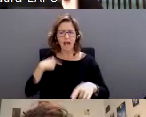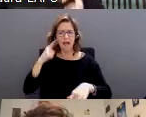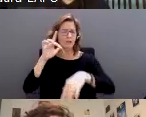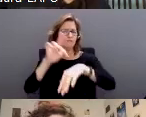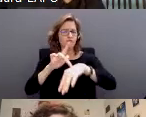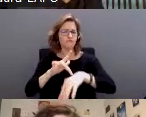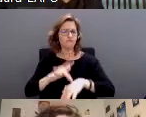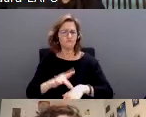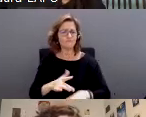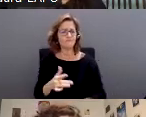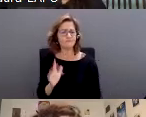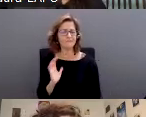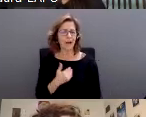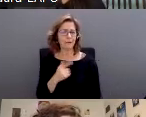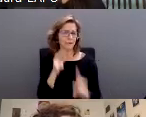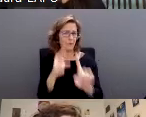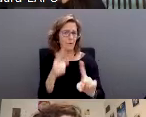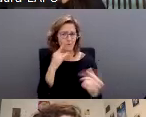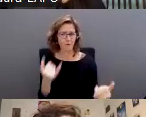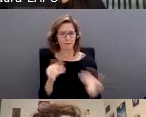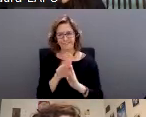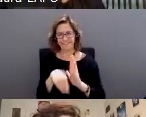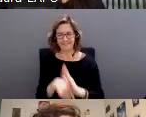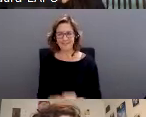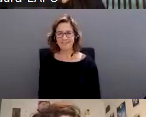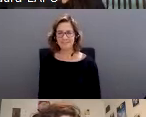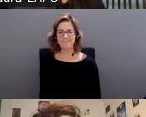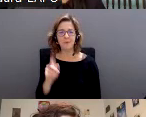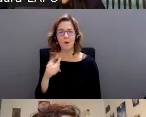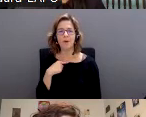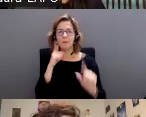looking to get to. All right, I will stop my share.